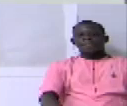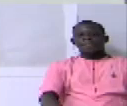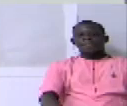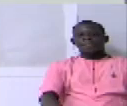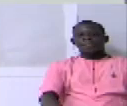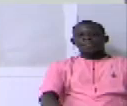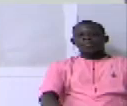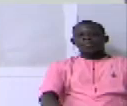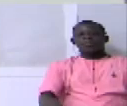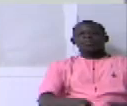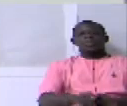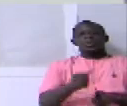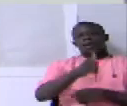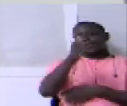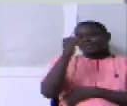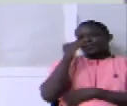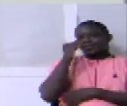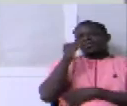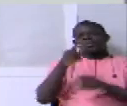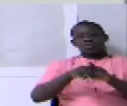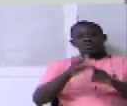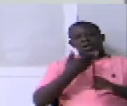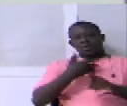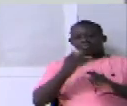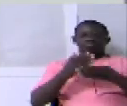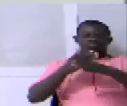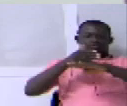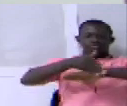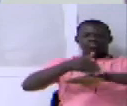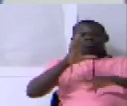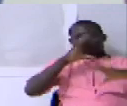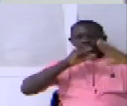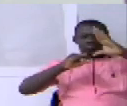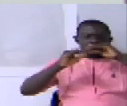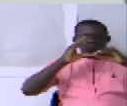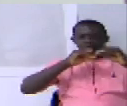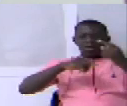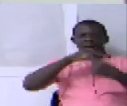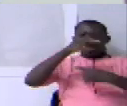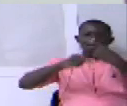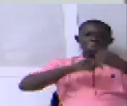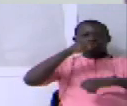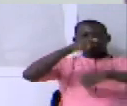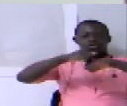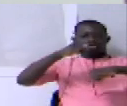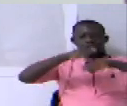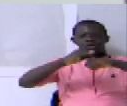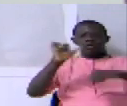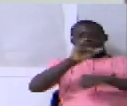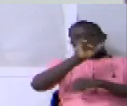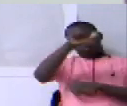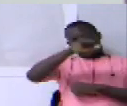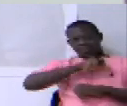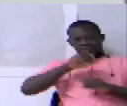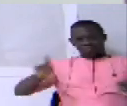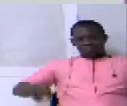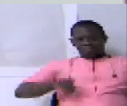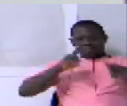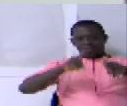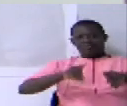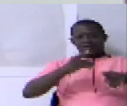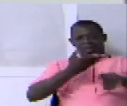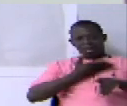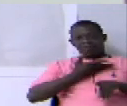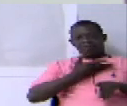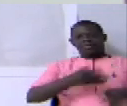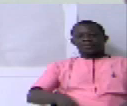So yesterday we had proceeded to talk about the tortures you were involved in.